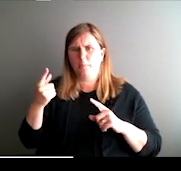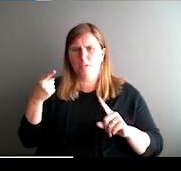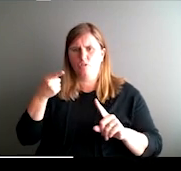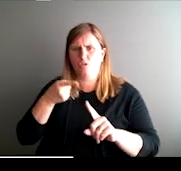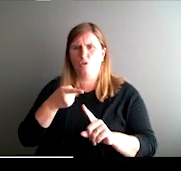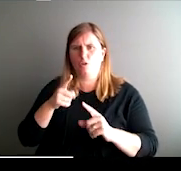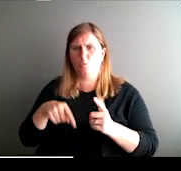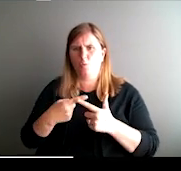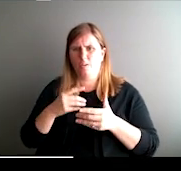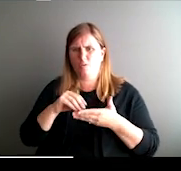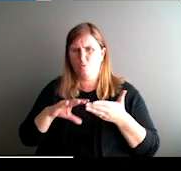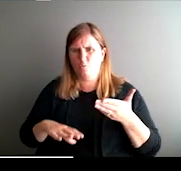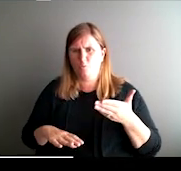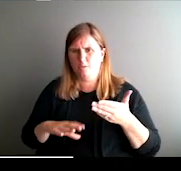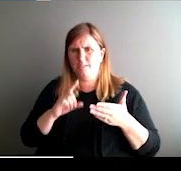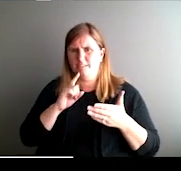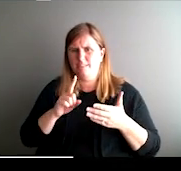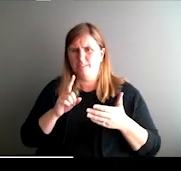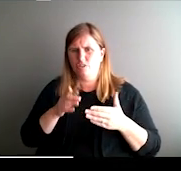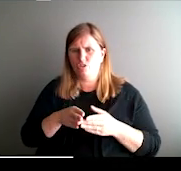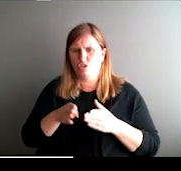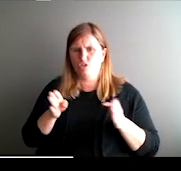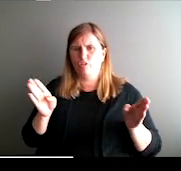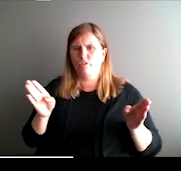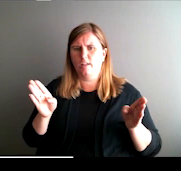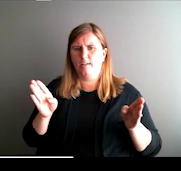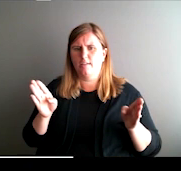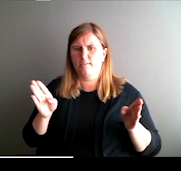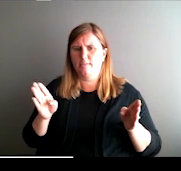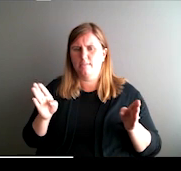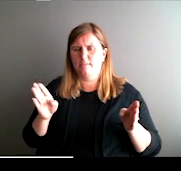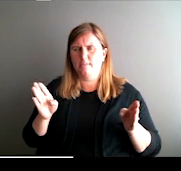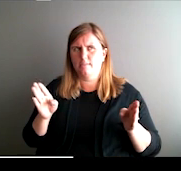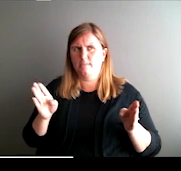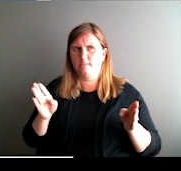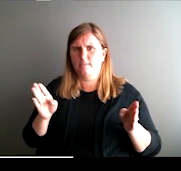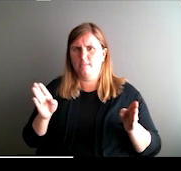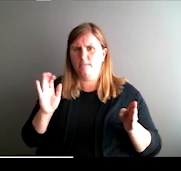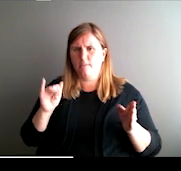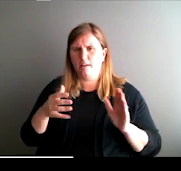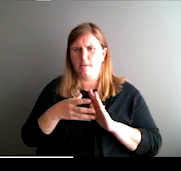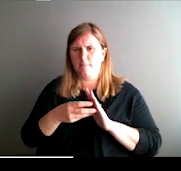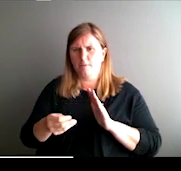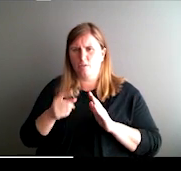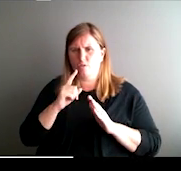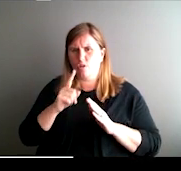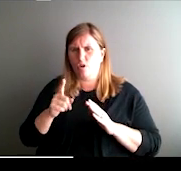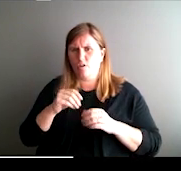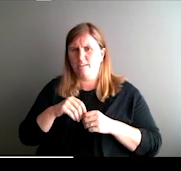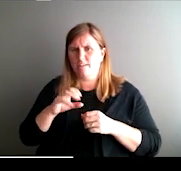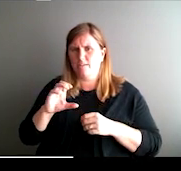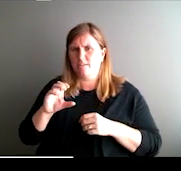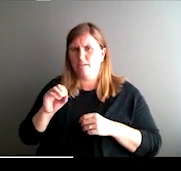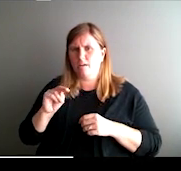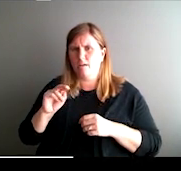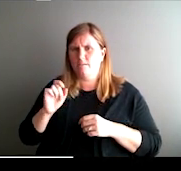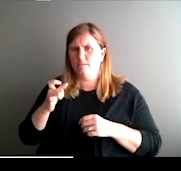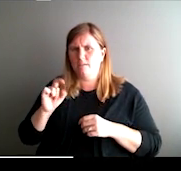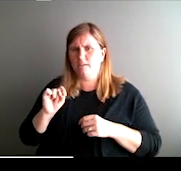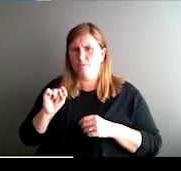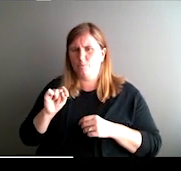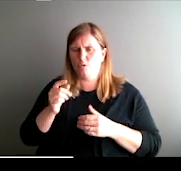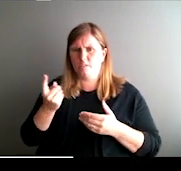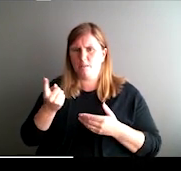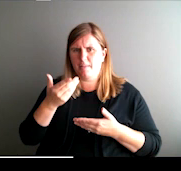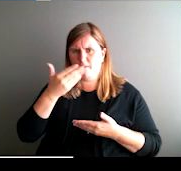targeted when the student is generalizing these imitations that are in context, where there's an item in